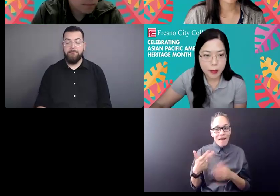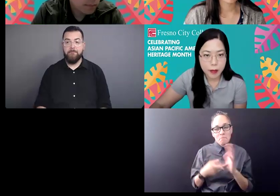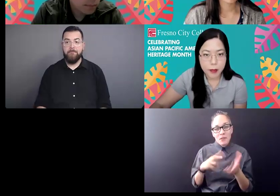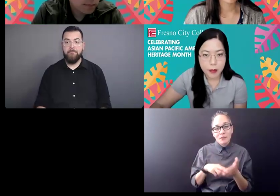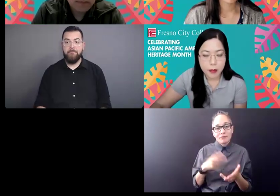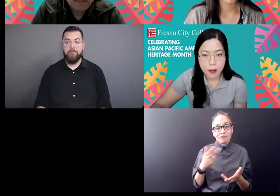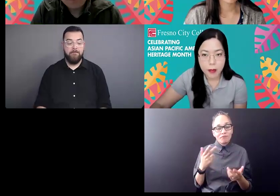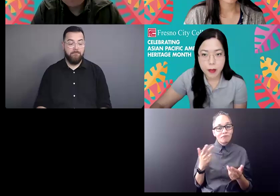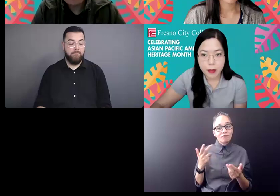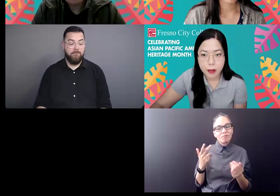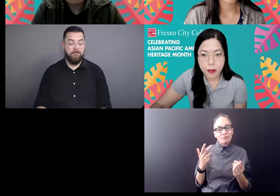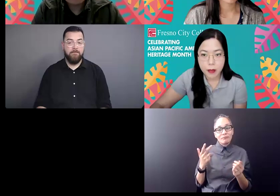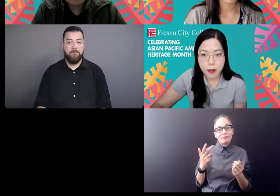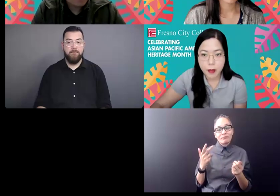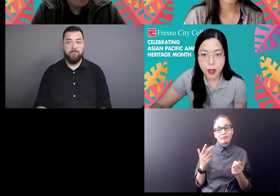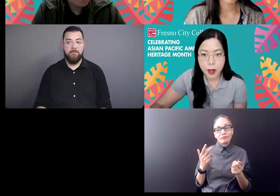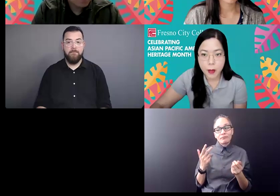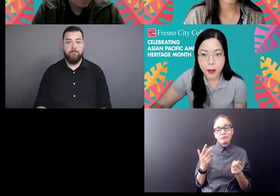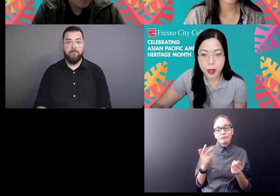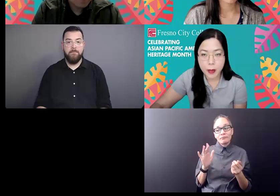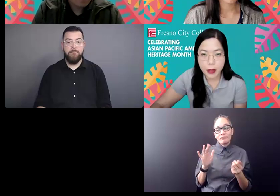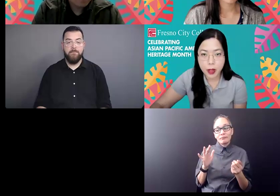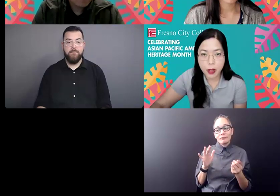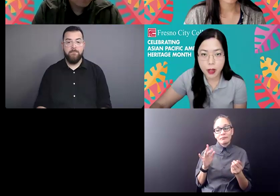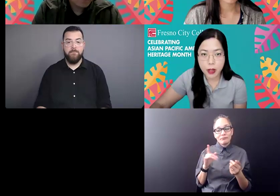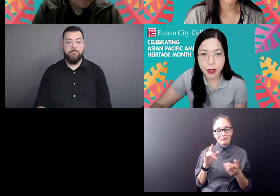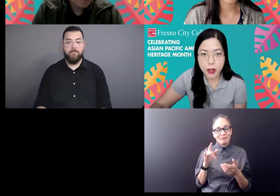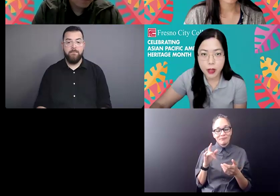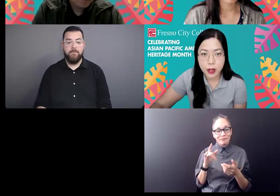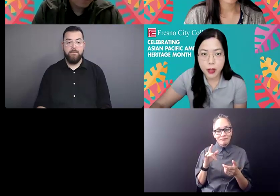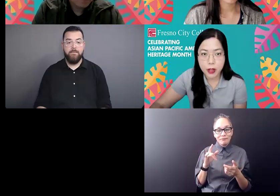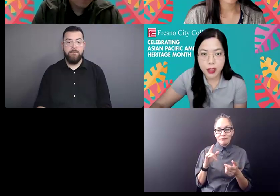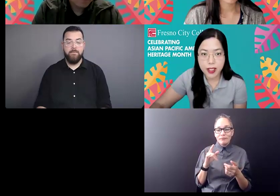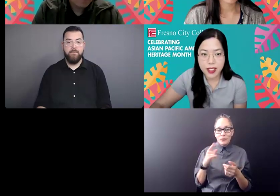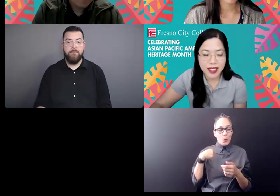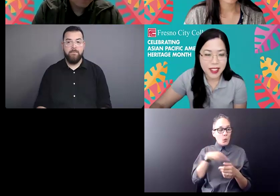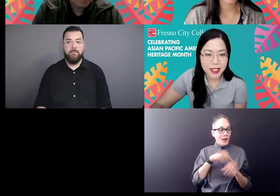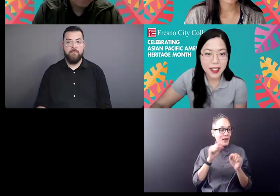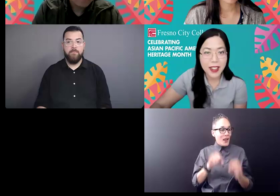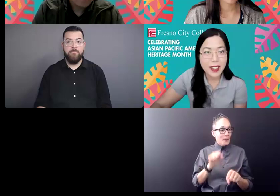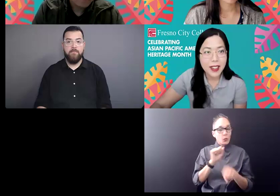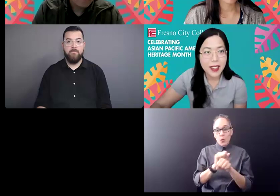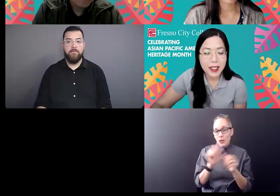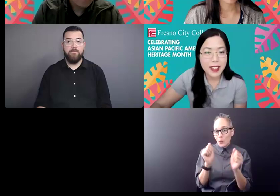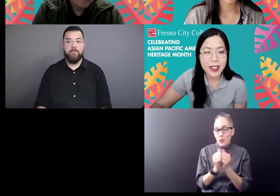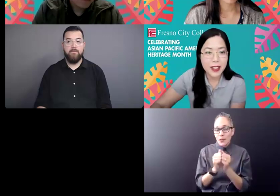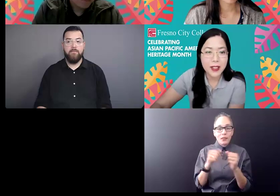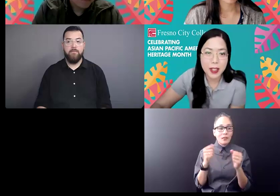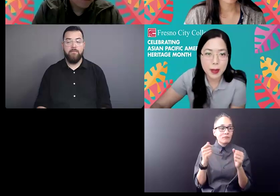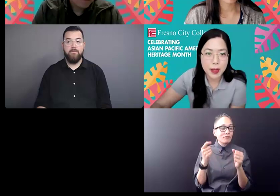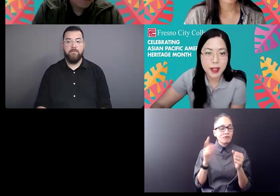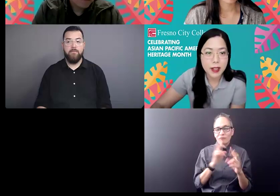great thing about, you know, you know, being the positions that we're in, that we get to work with a lot of, you know, supportive